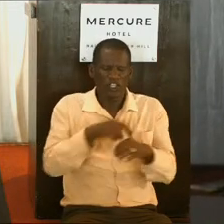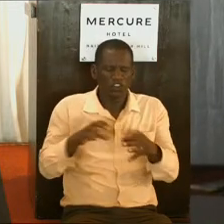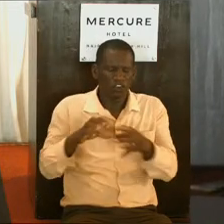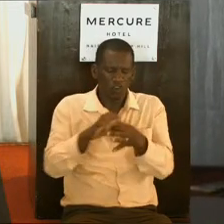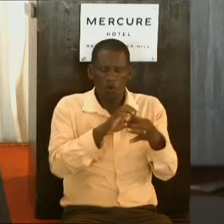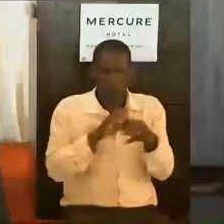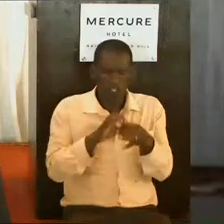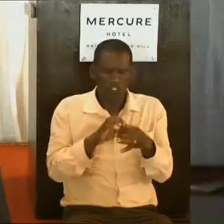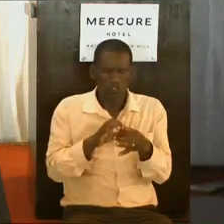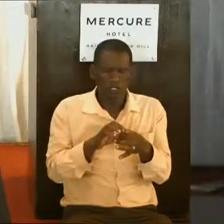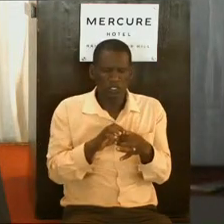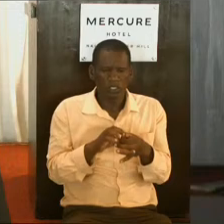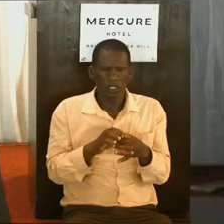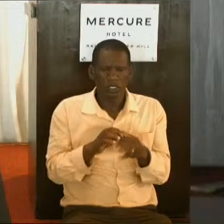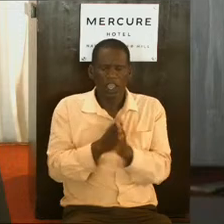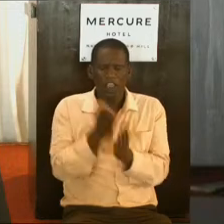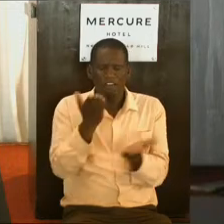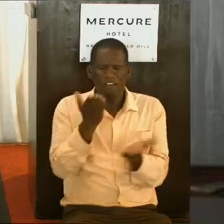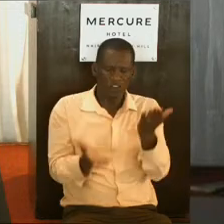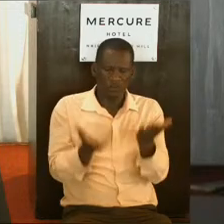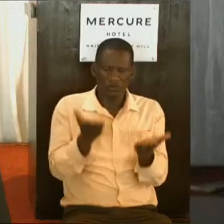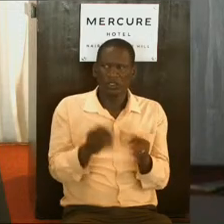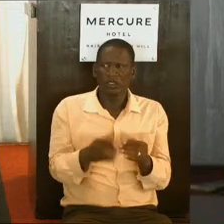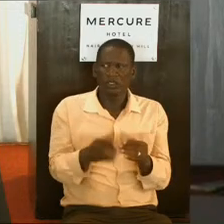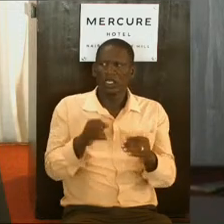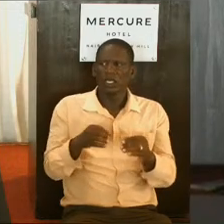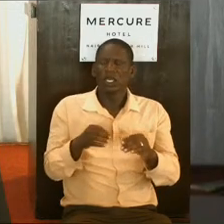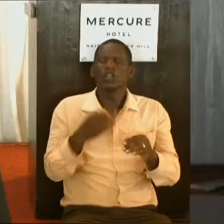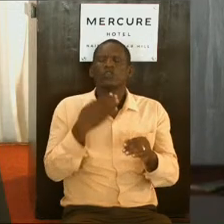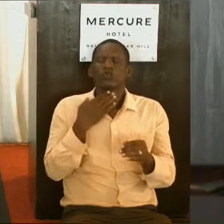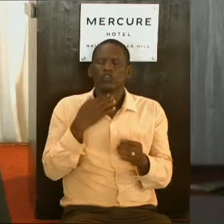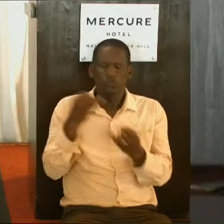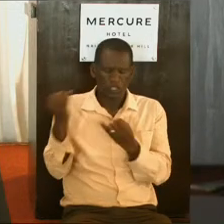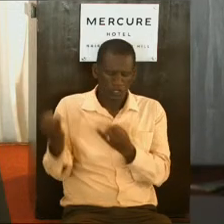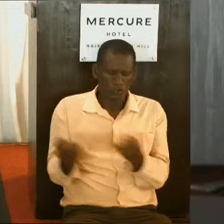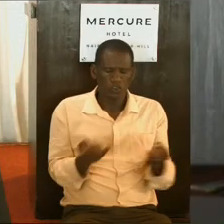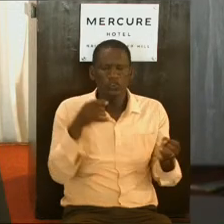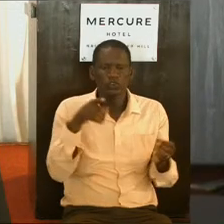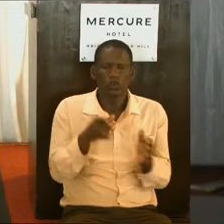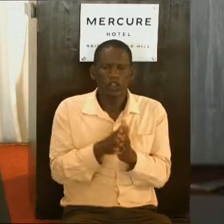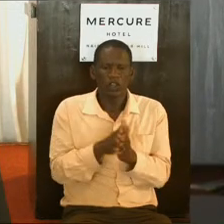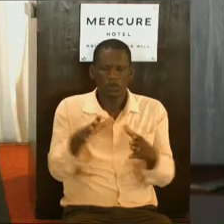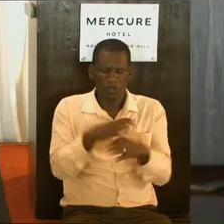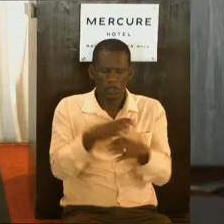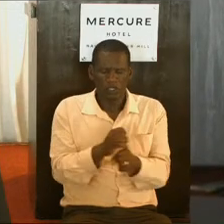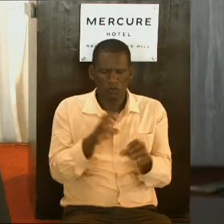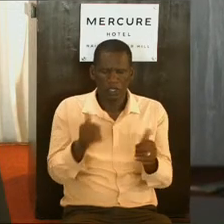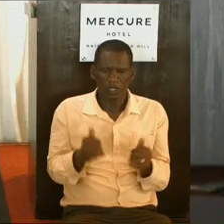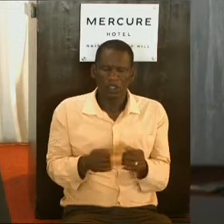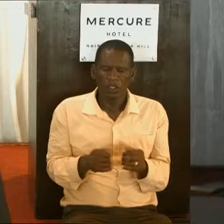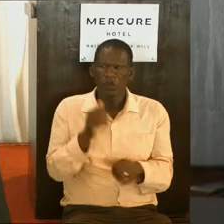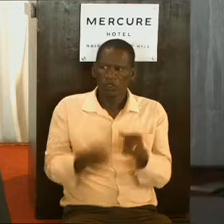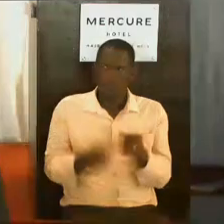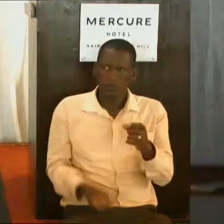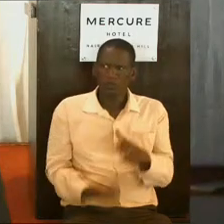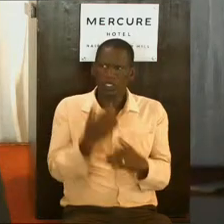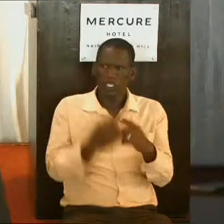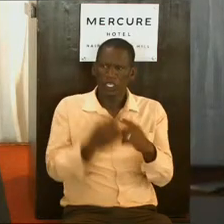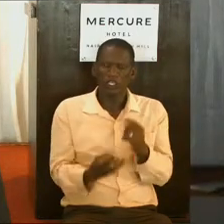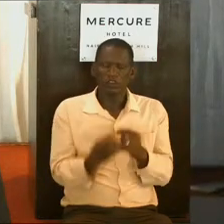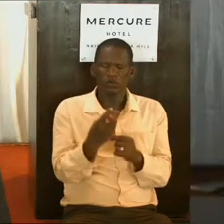cohesion and values let me just introduce you and your organization a little bit which was established in